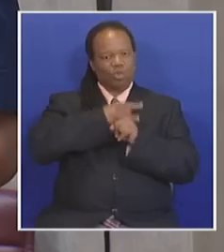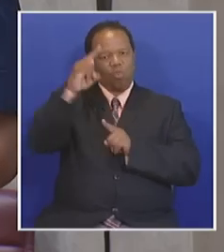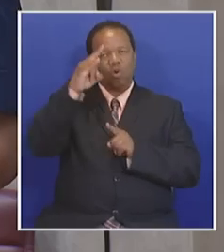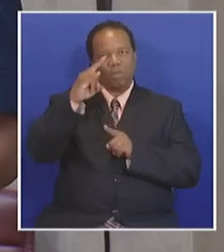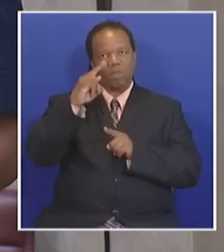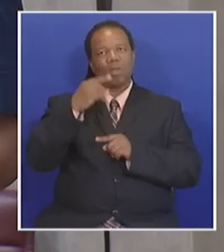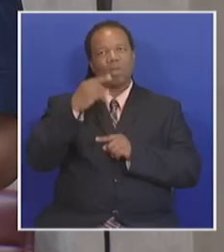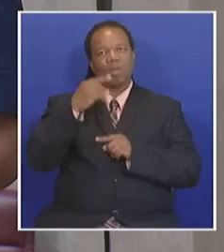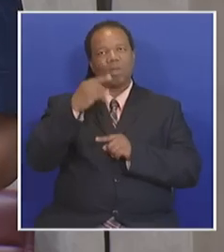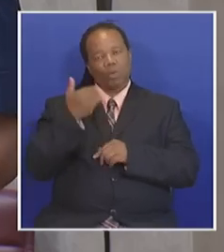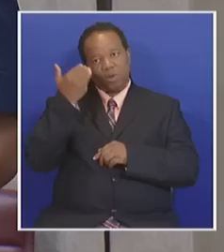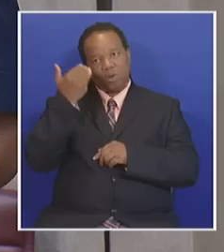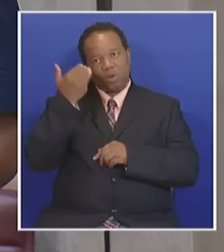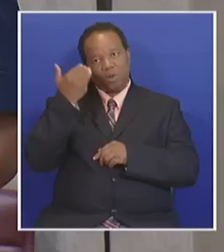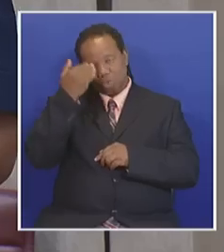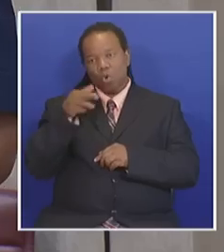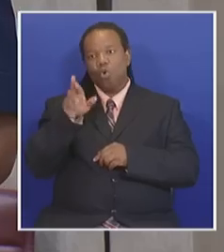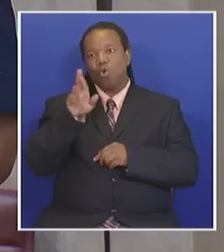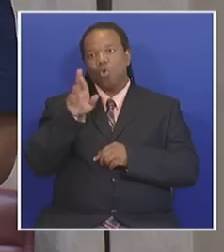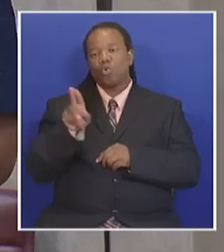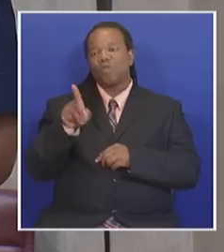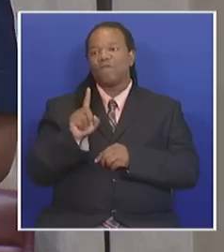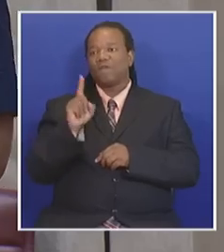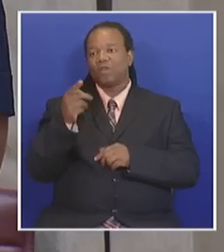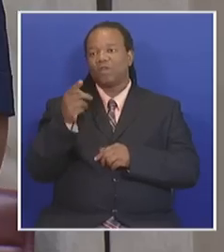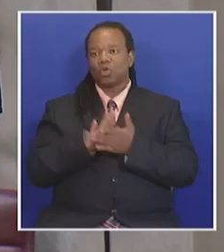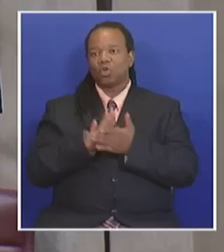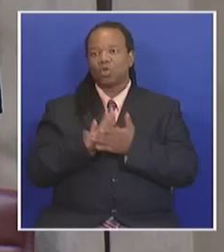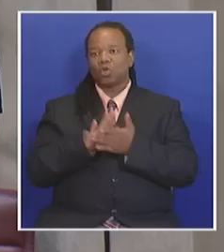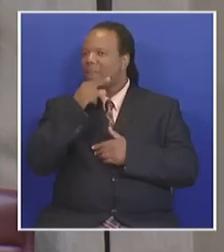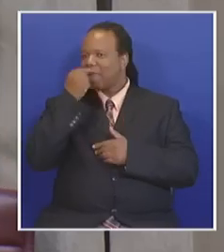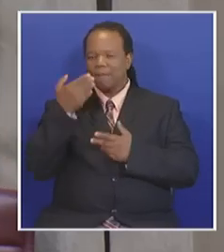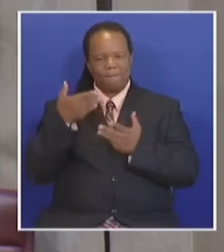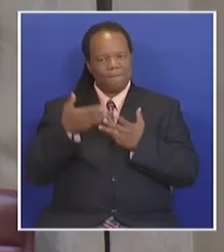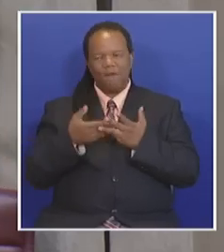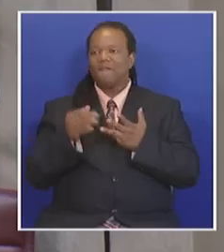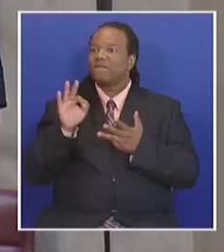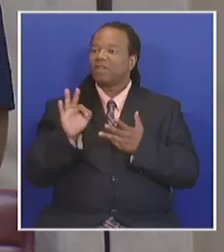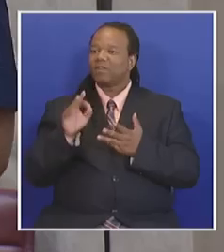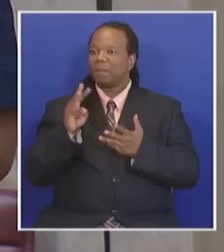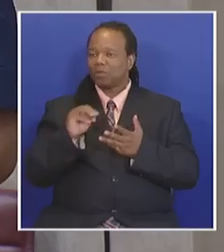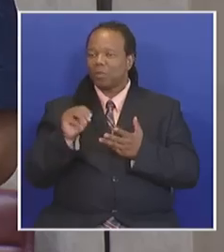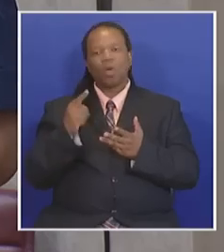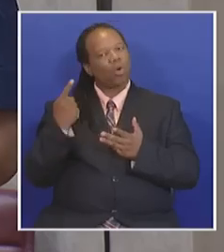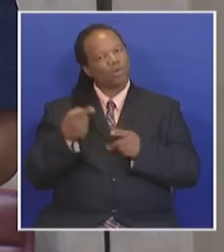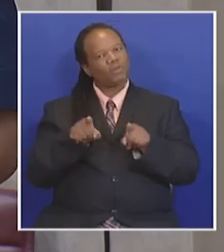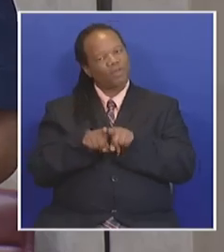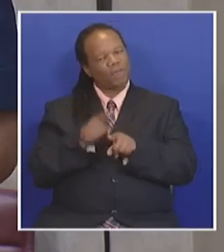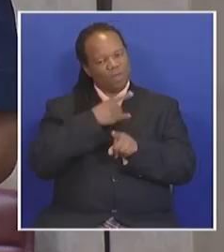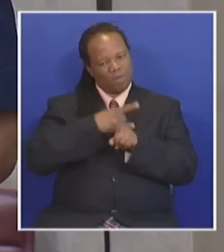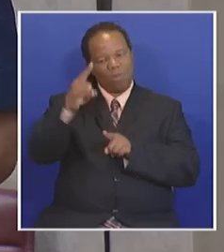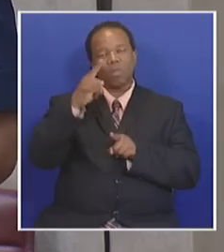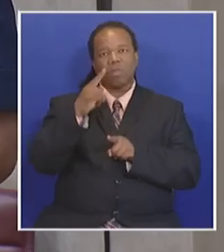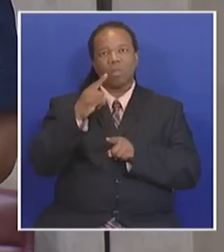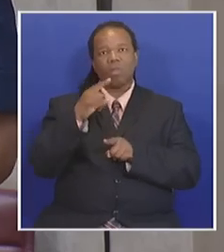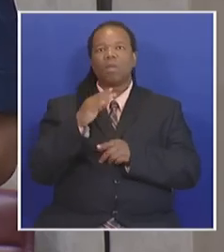and there that Ruth First, Lillian Ngoyi, Dulcie September, Bertha Gqowa, Francis Matomela also had won. All of